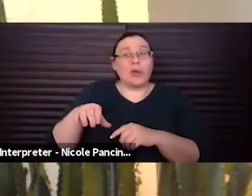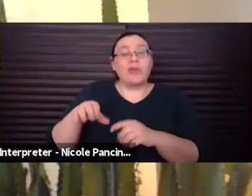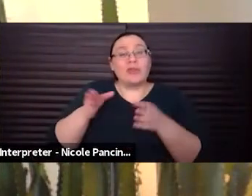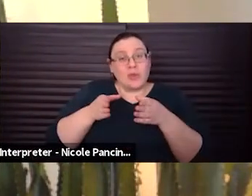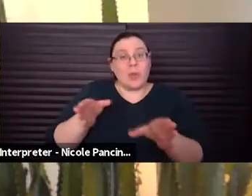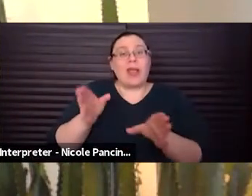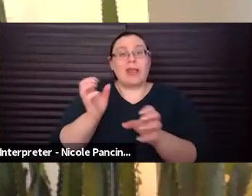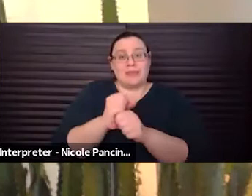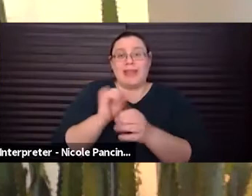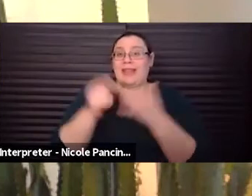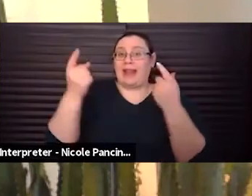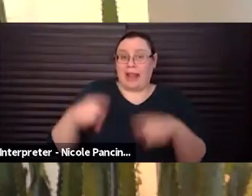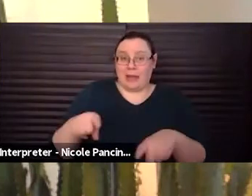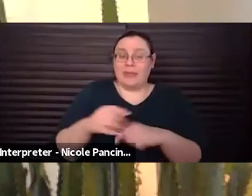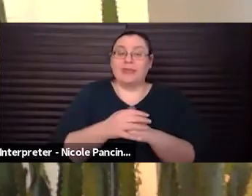make it safe.